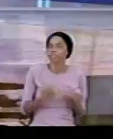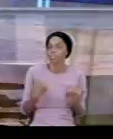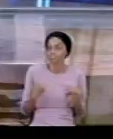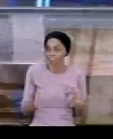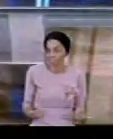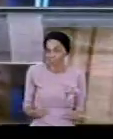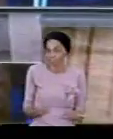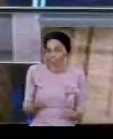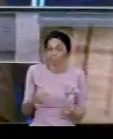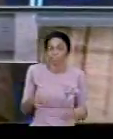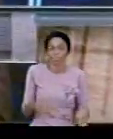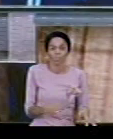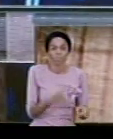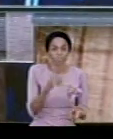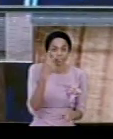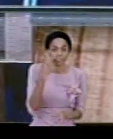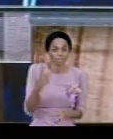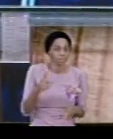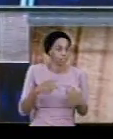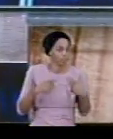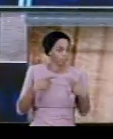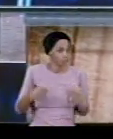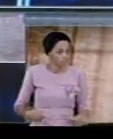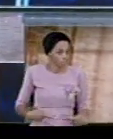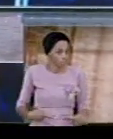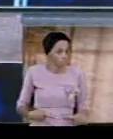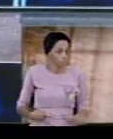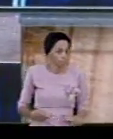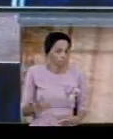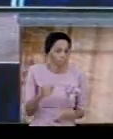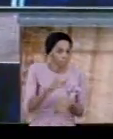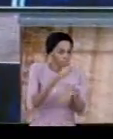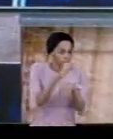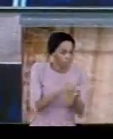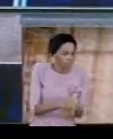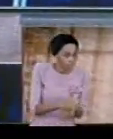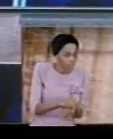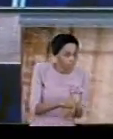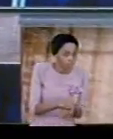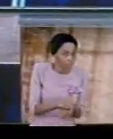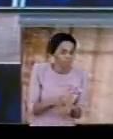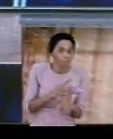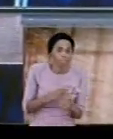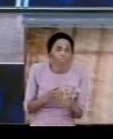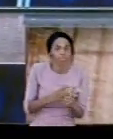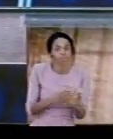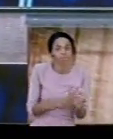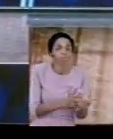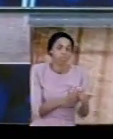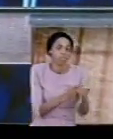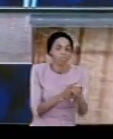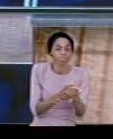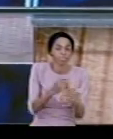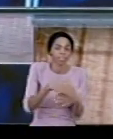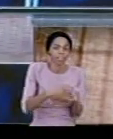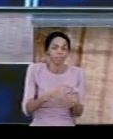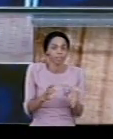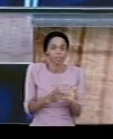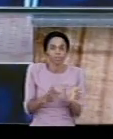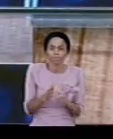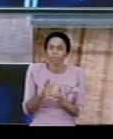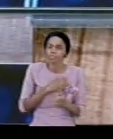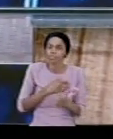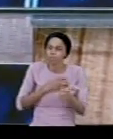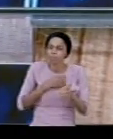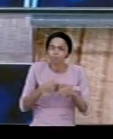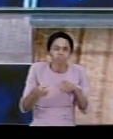the Pharisees, the traditionalists, run after Christ, persecute